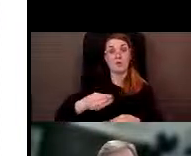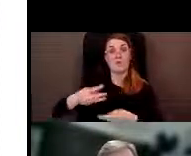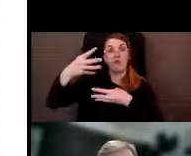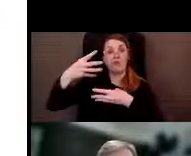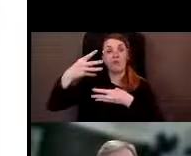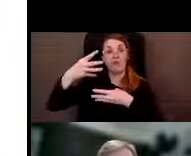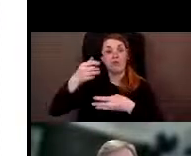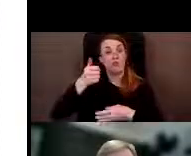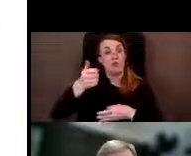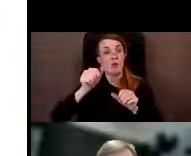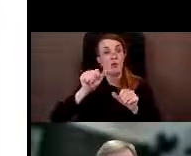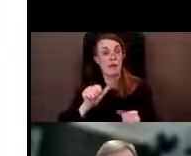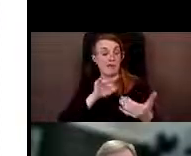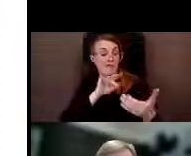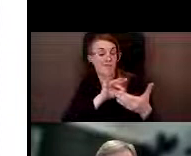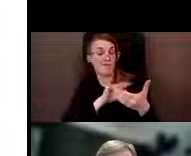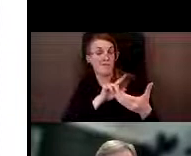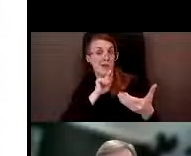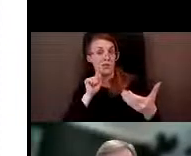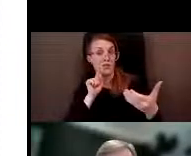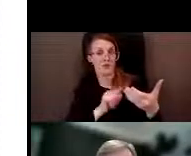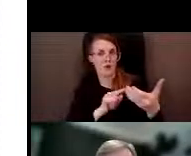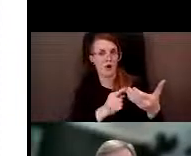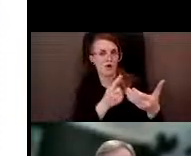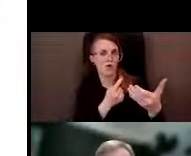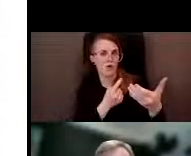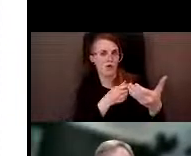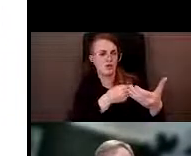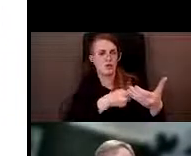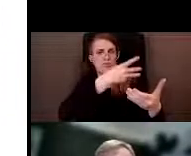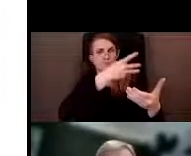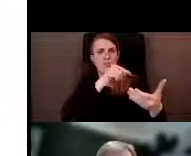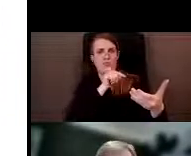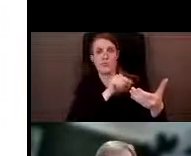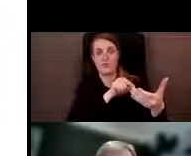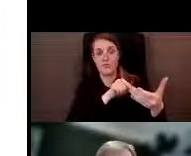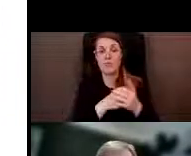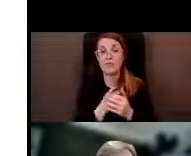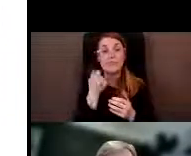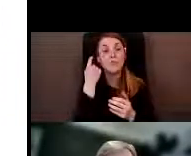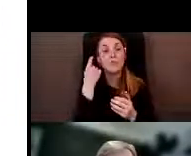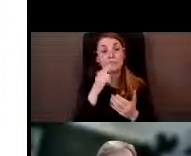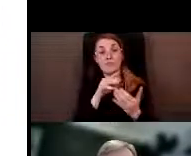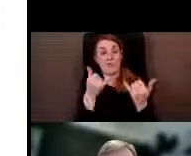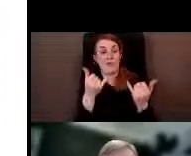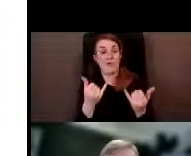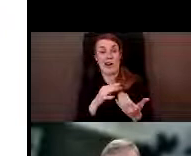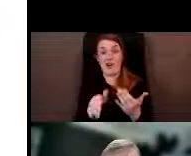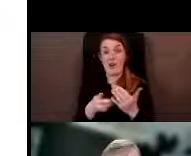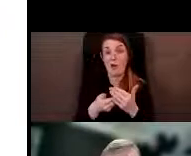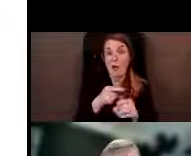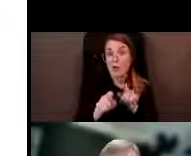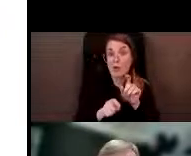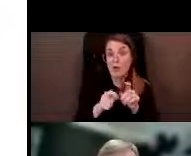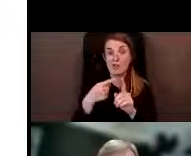have the opportunity to respond to the questions that are put to you. All of the questions that we will ask you tonight, as well as